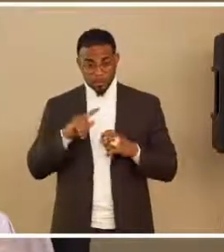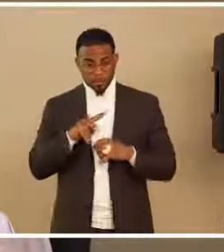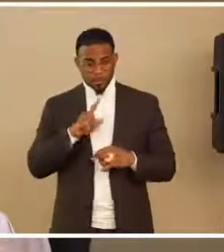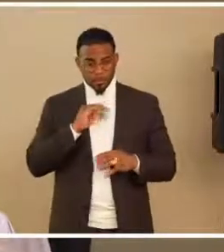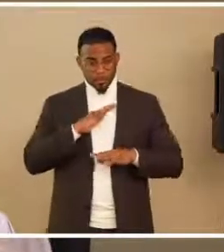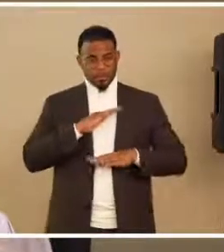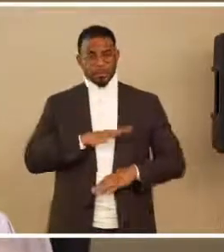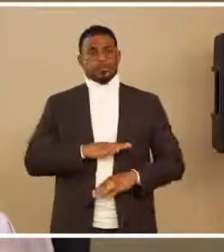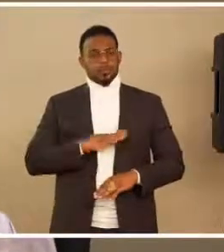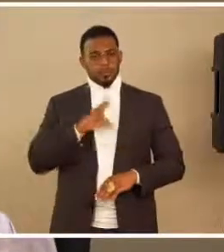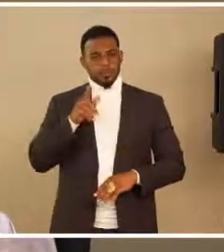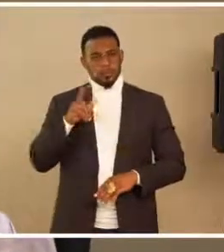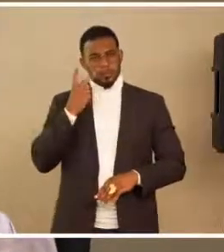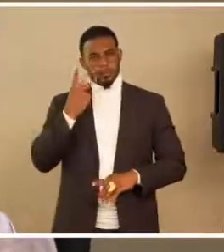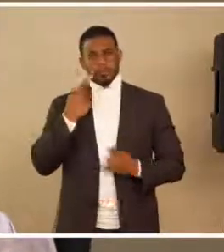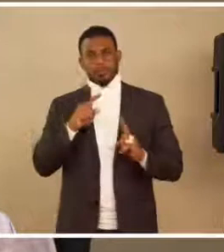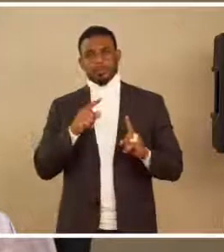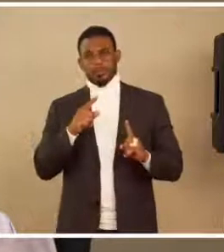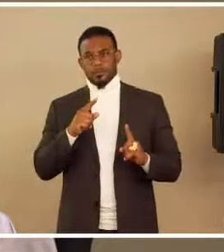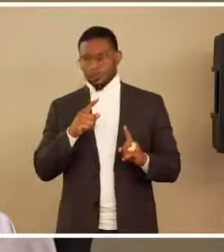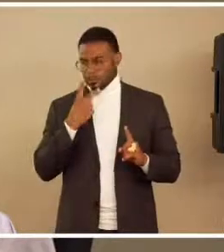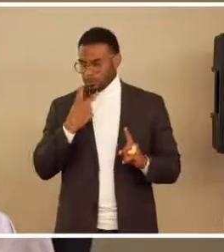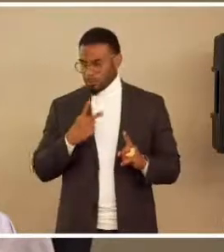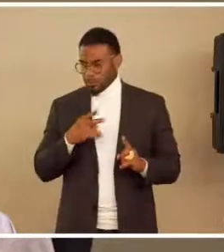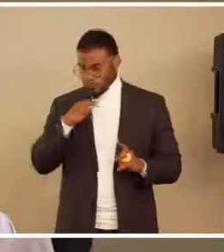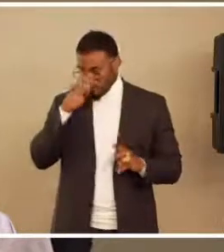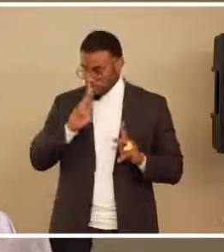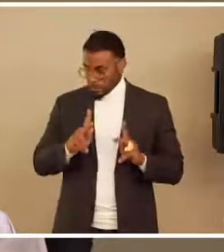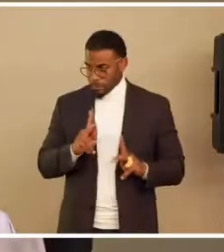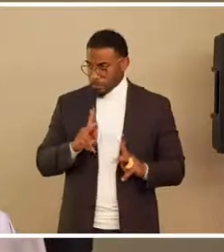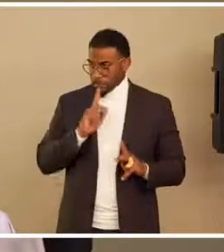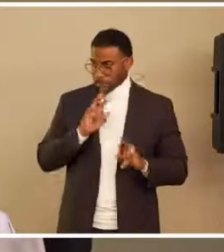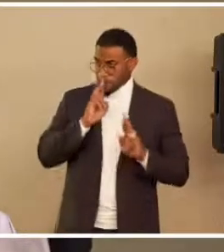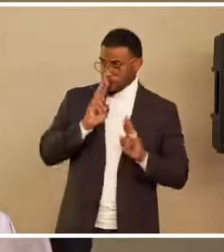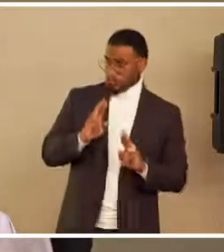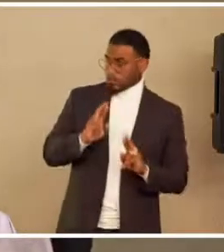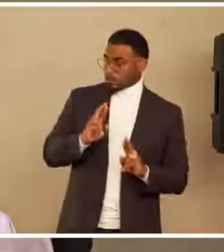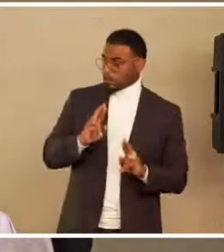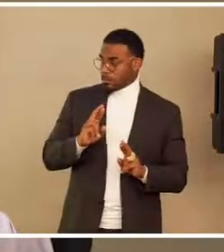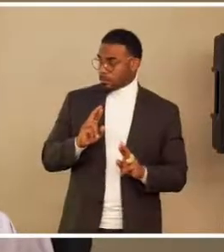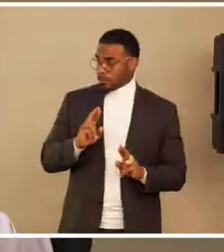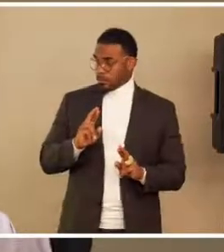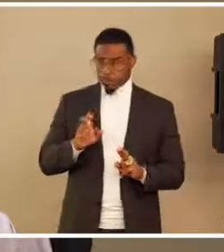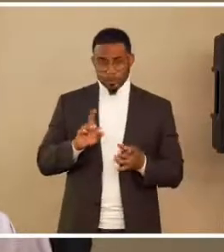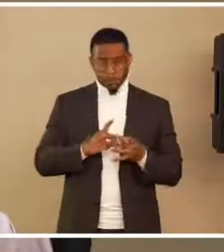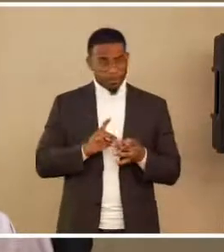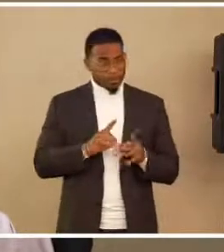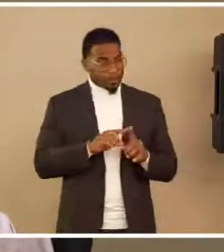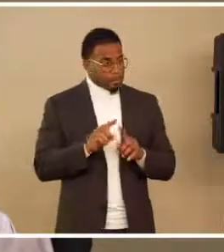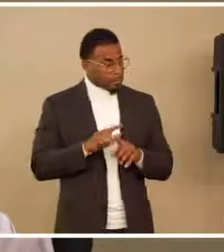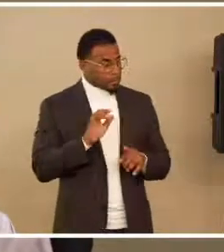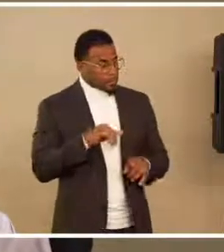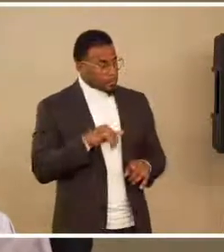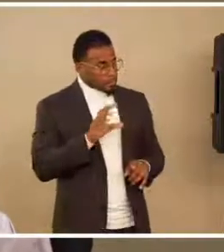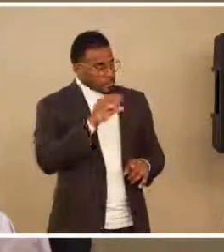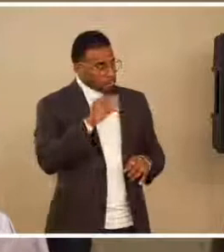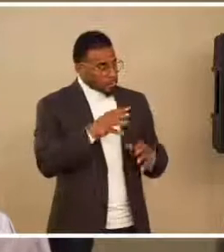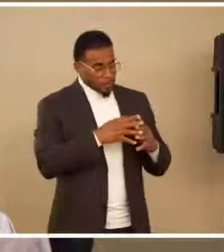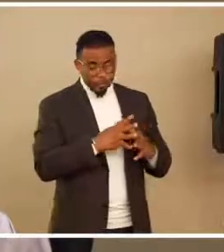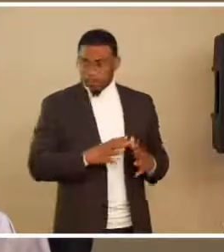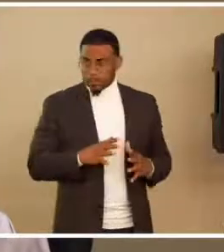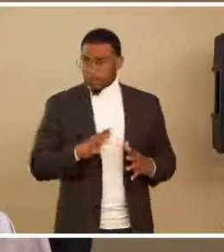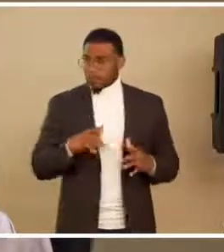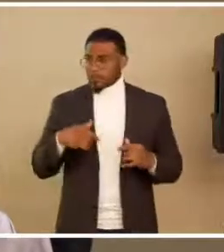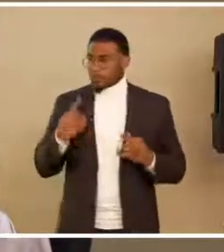a relief to her to finally see black people being respected. And she said also that African American